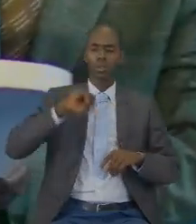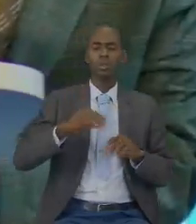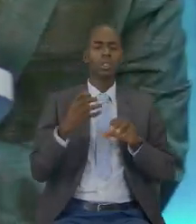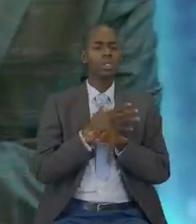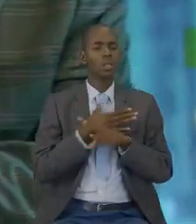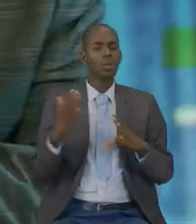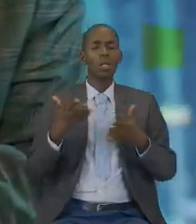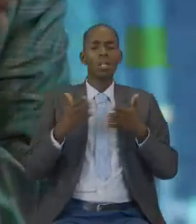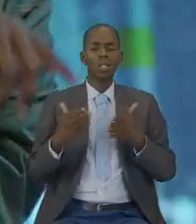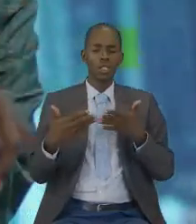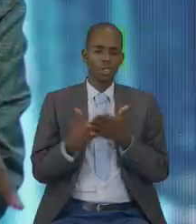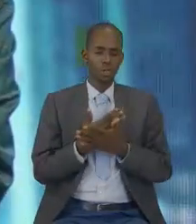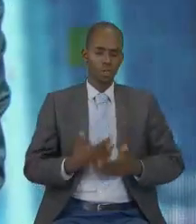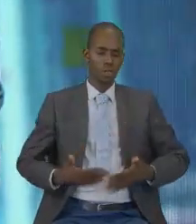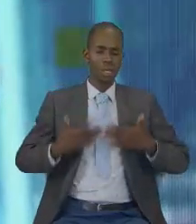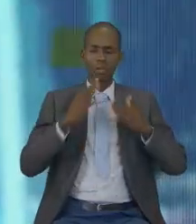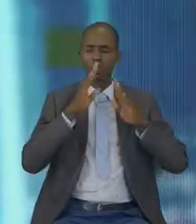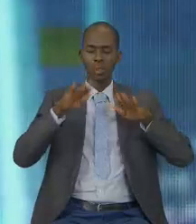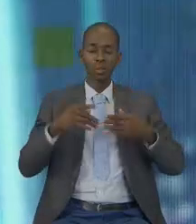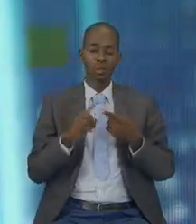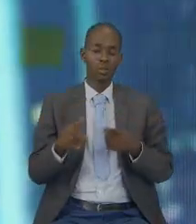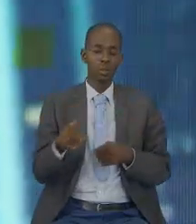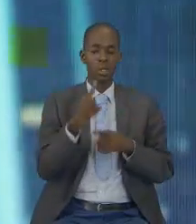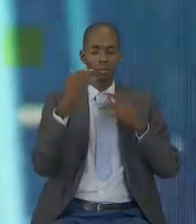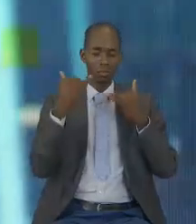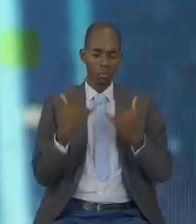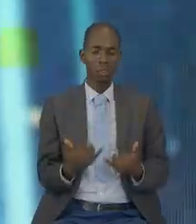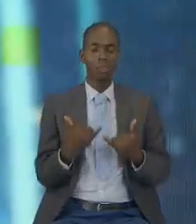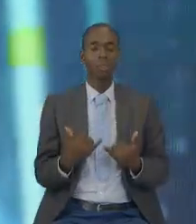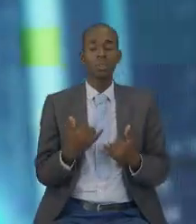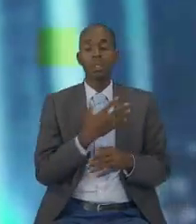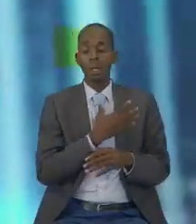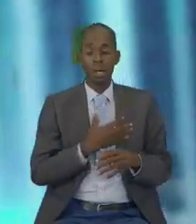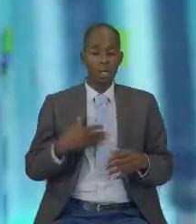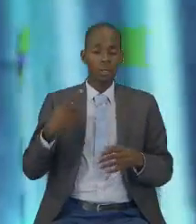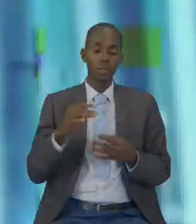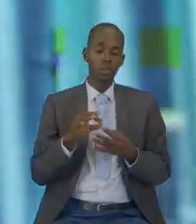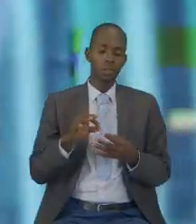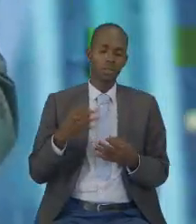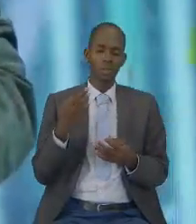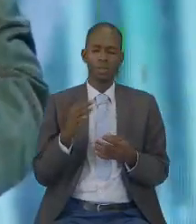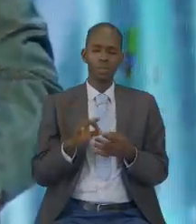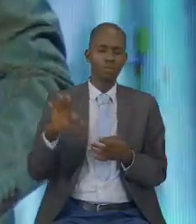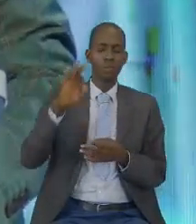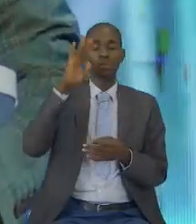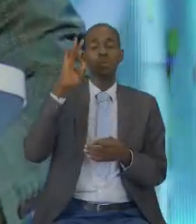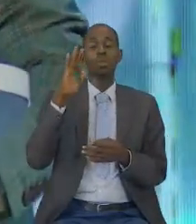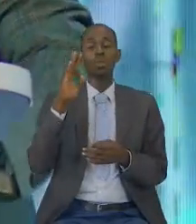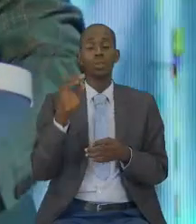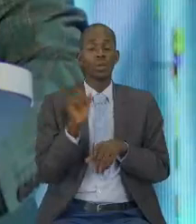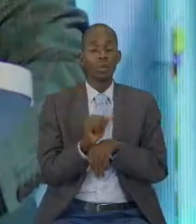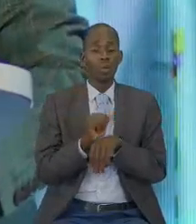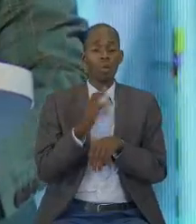new life be given to them right now. And the spiritual robe of